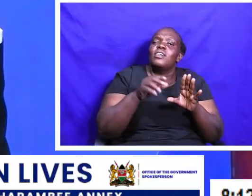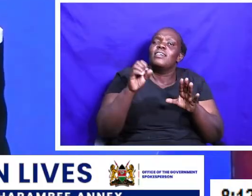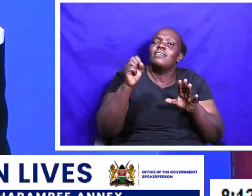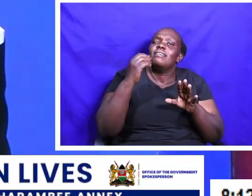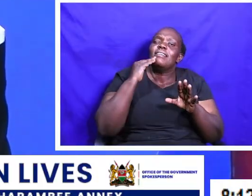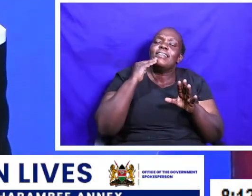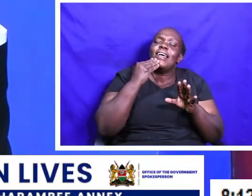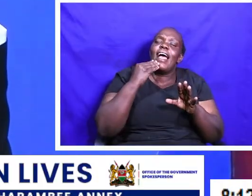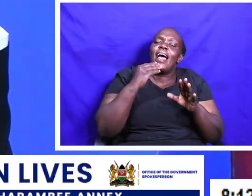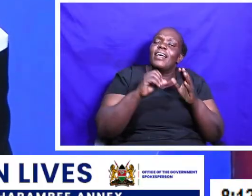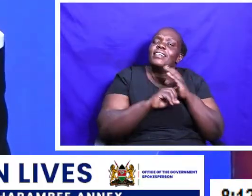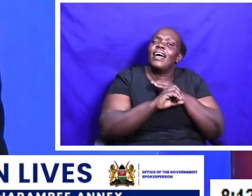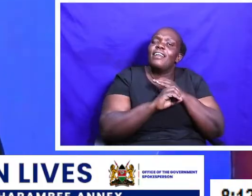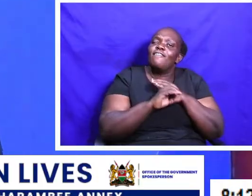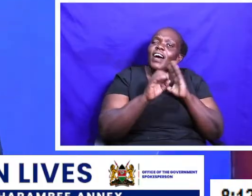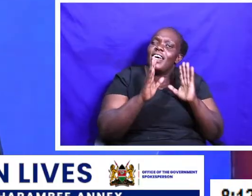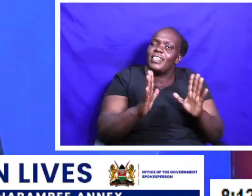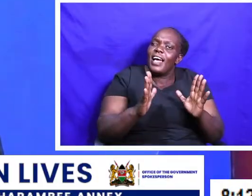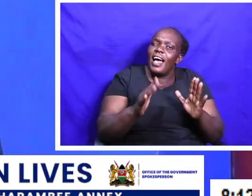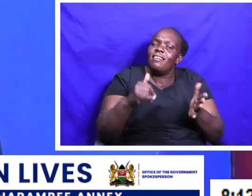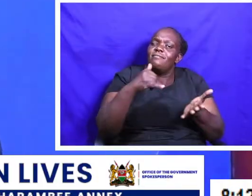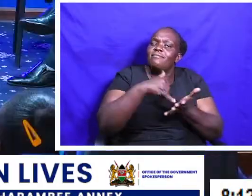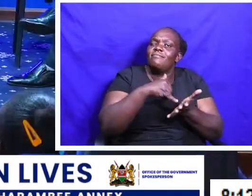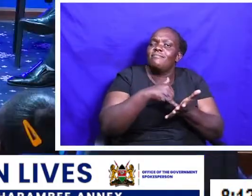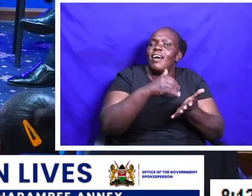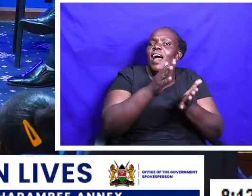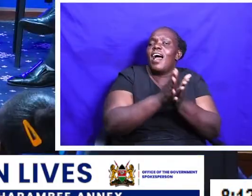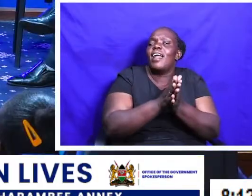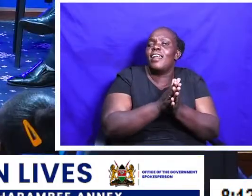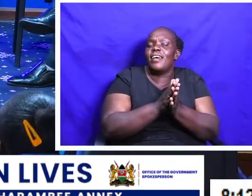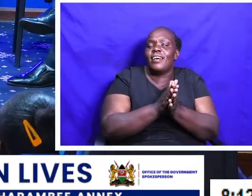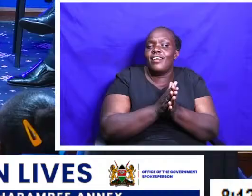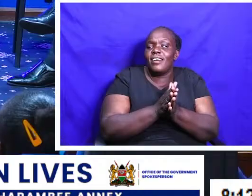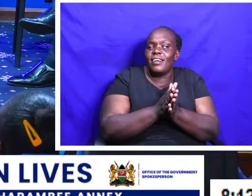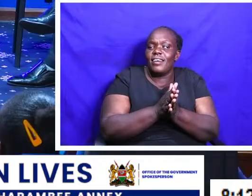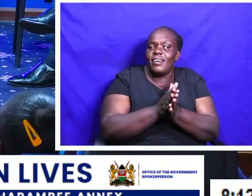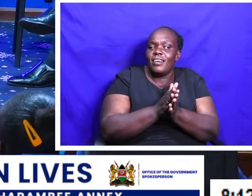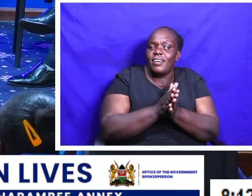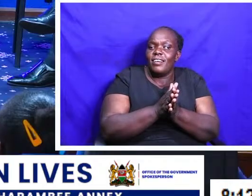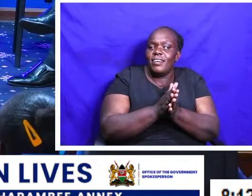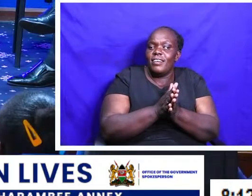County as an advisor on investments and